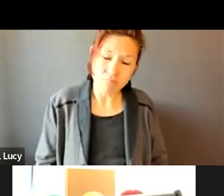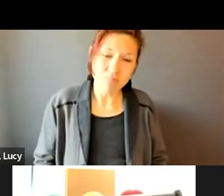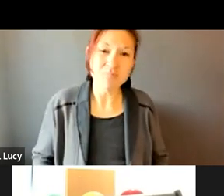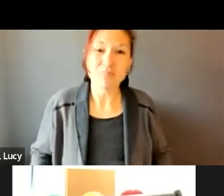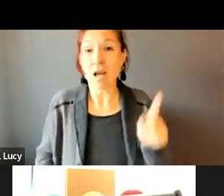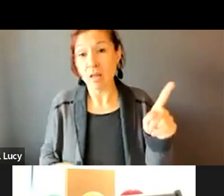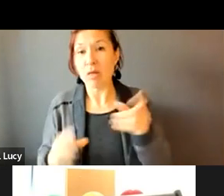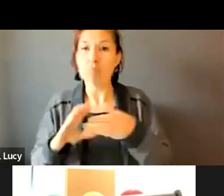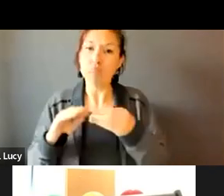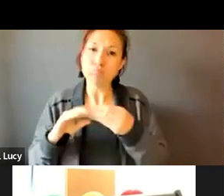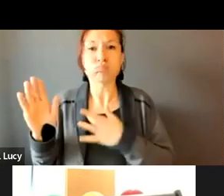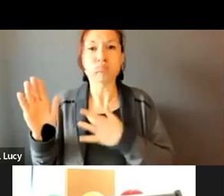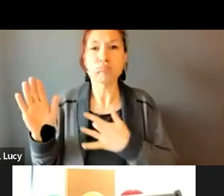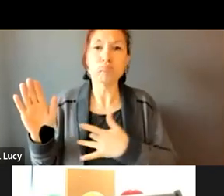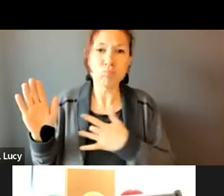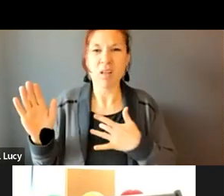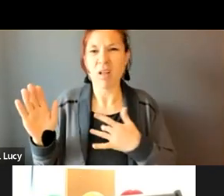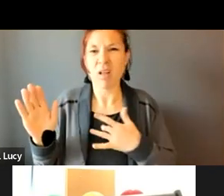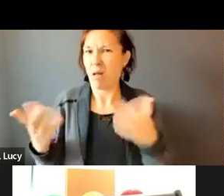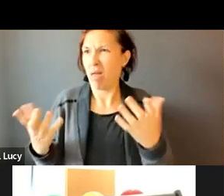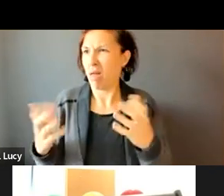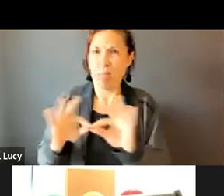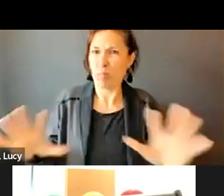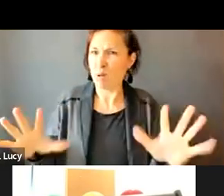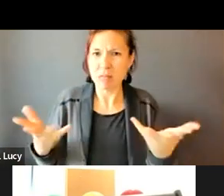they have made empty promises